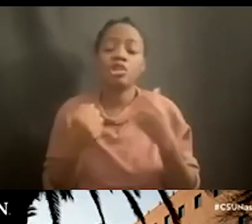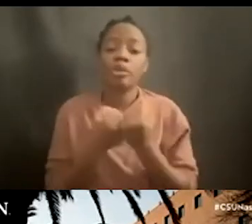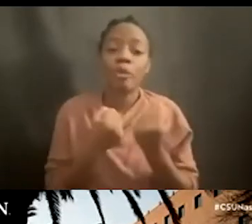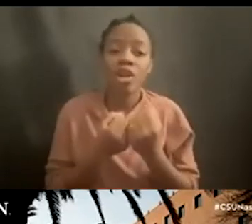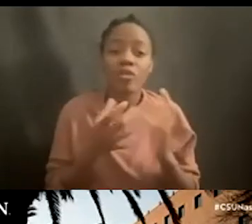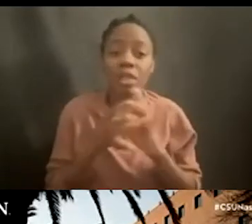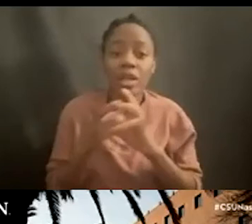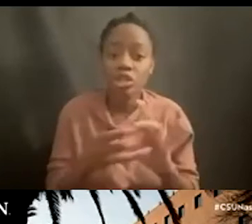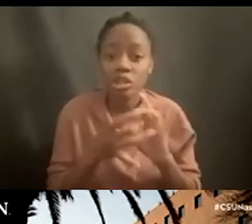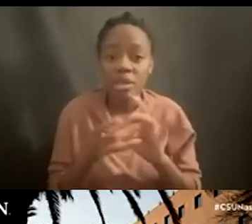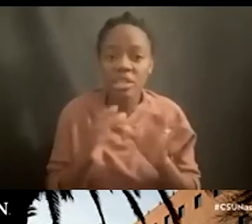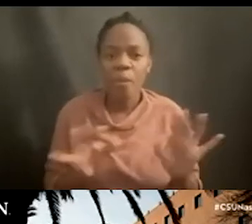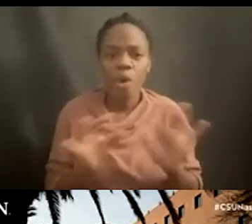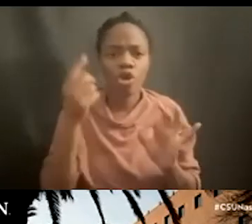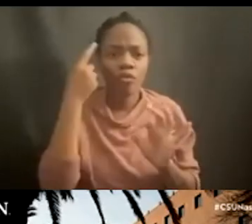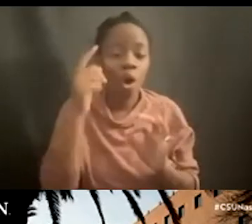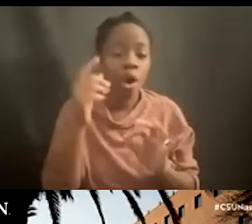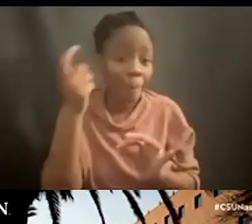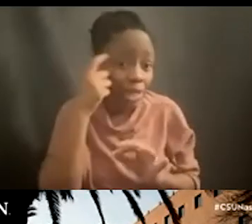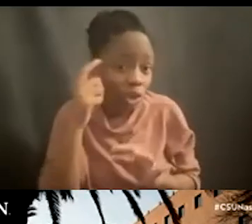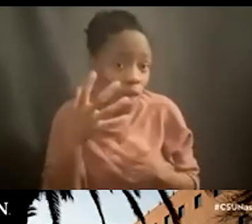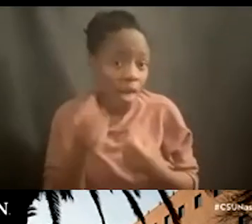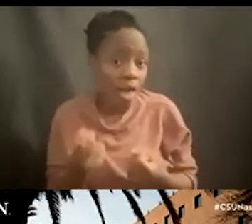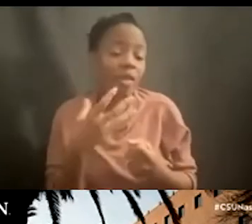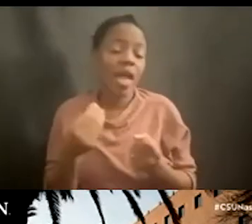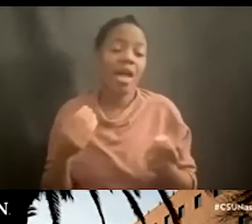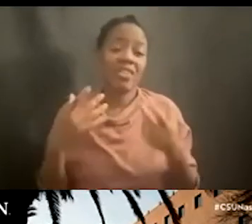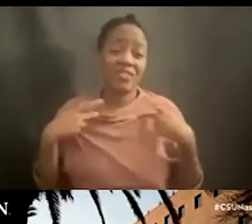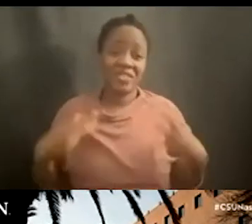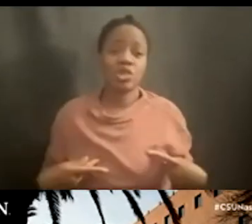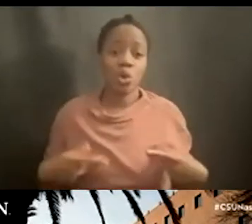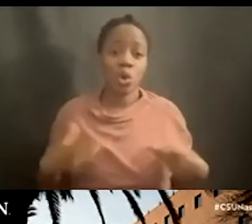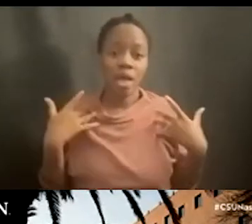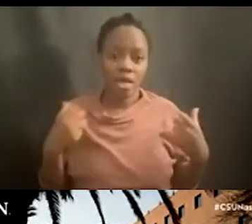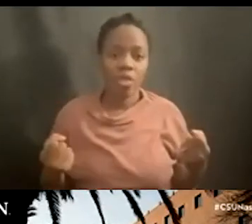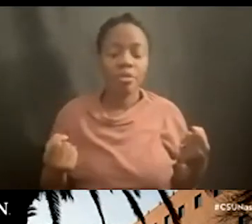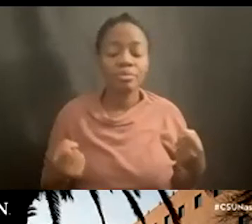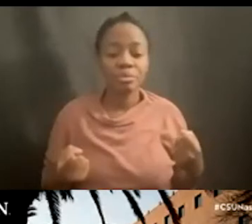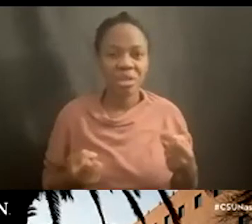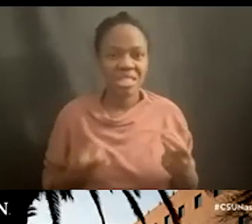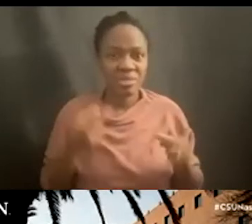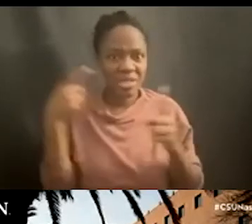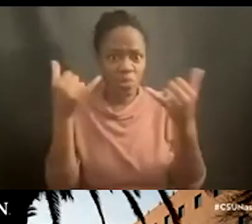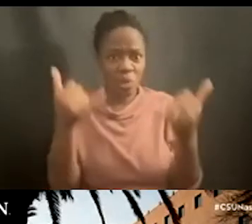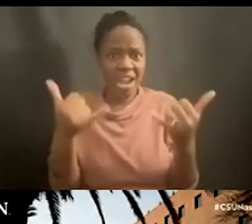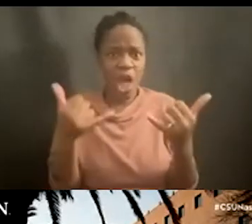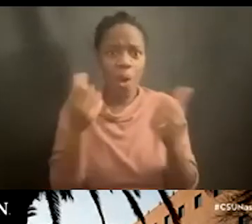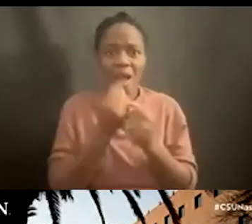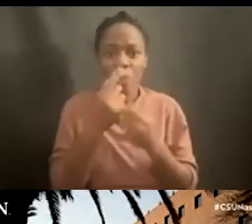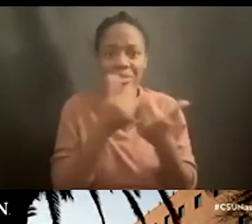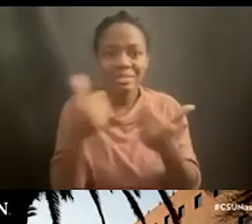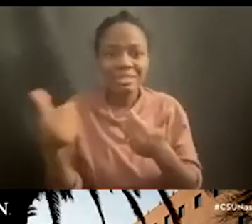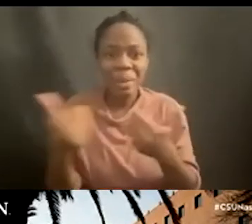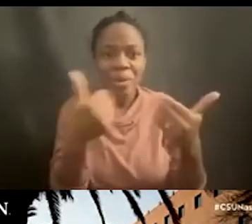not just for your mental health, but for your physical health and well-being as well, especially right now when we're all so separated. Having people you